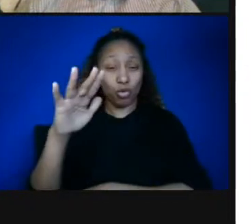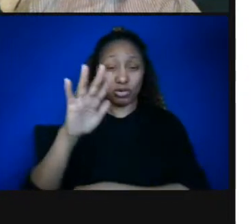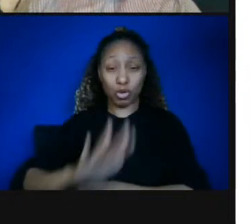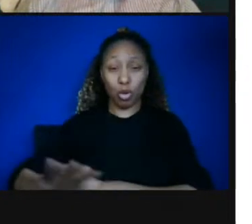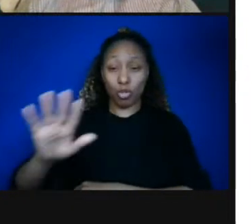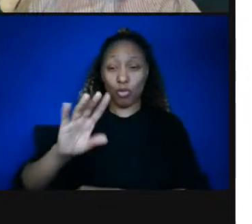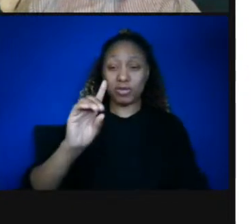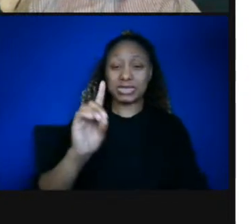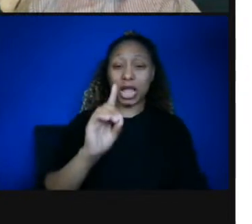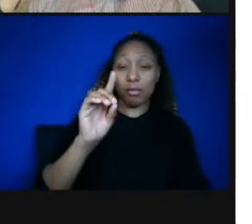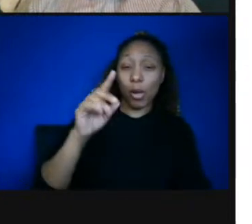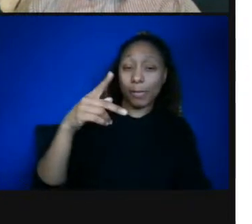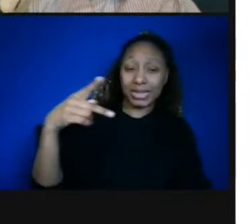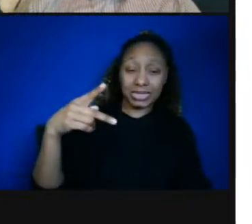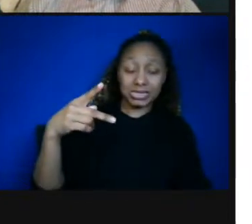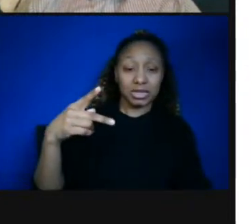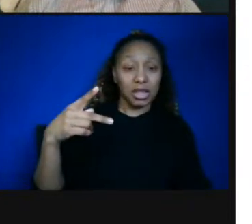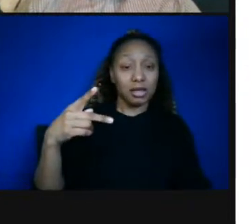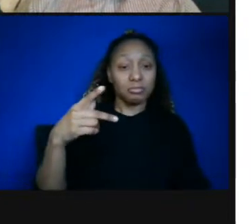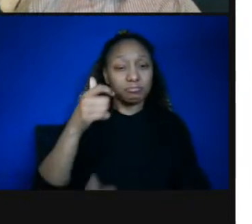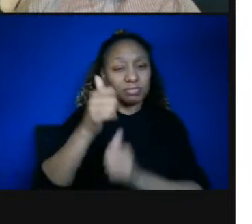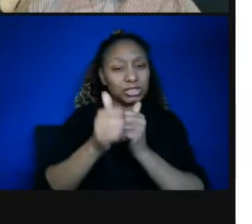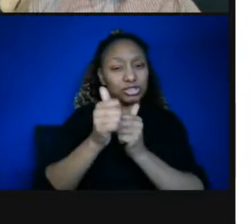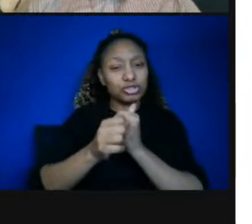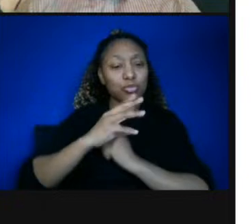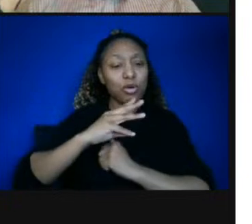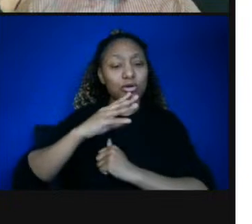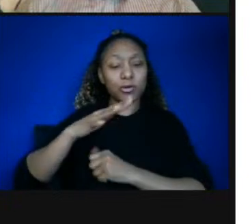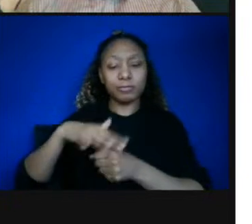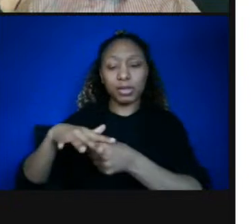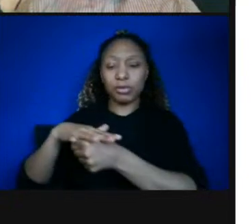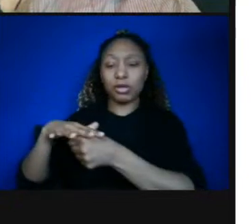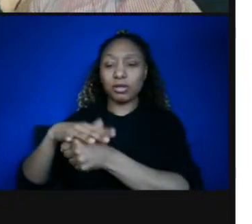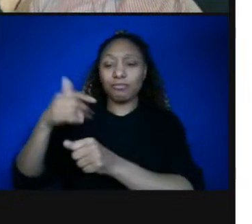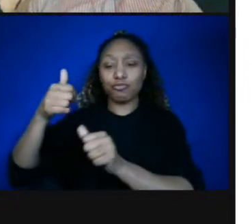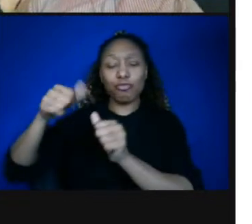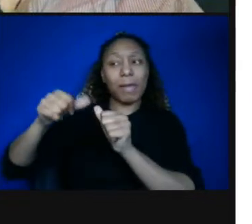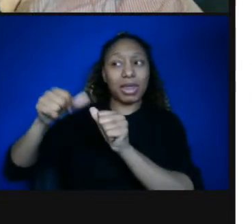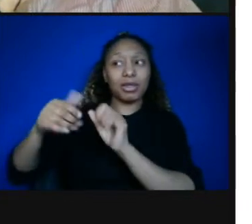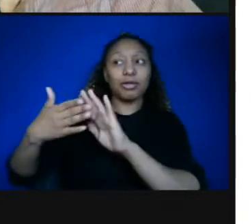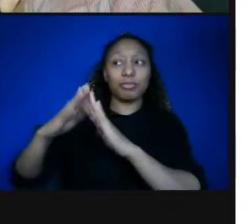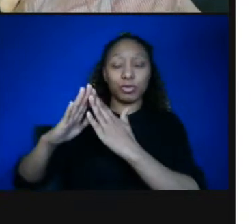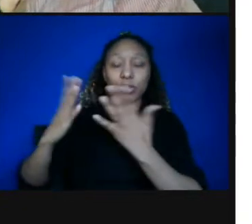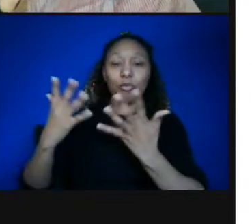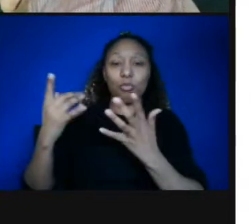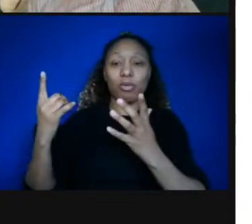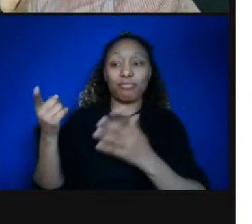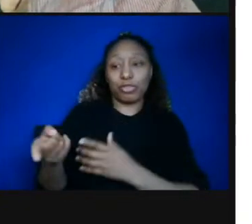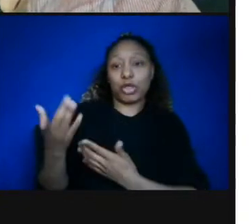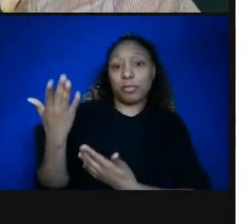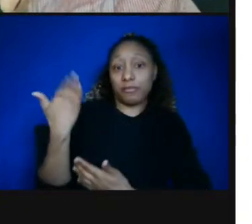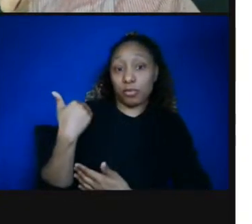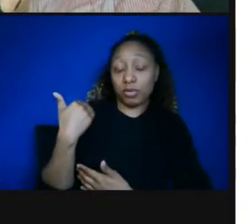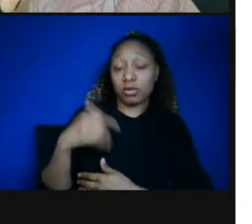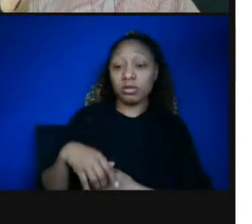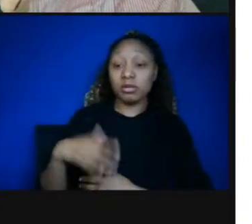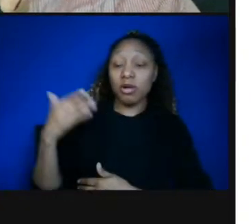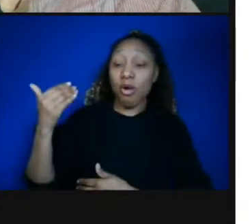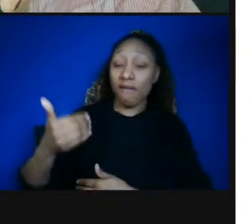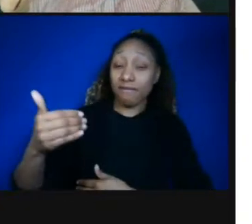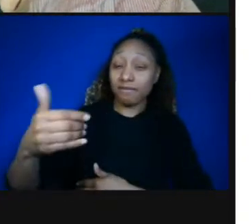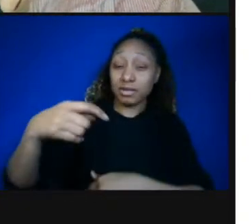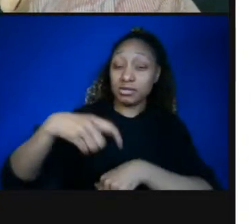Peninsula, and every waterway has them, reminding the communities of what was. So oftentimes, I would drive